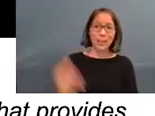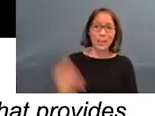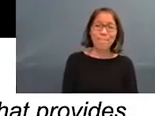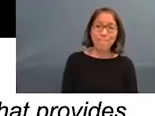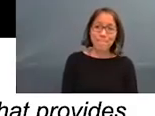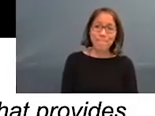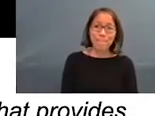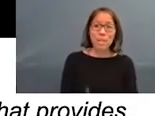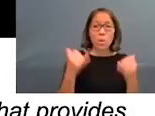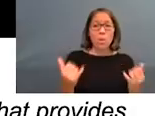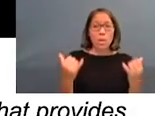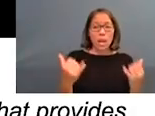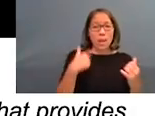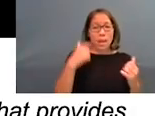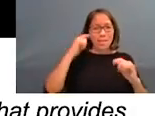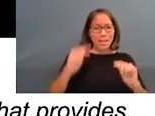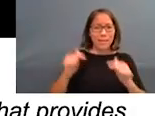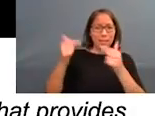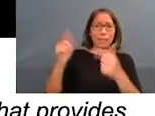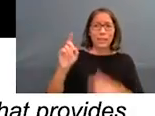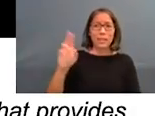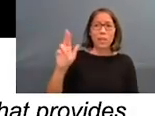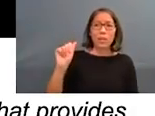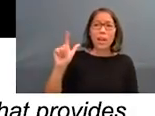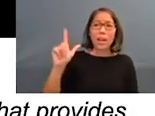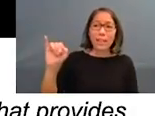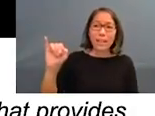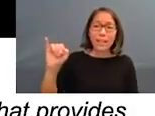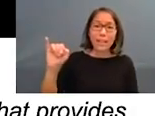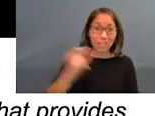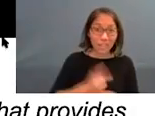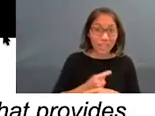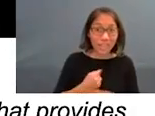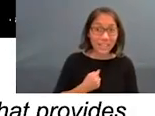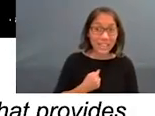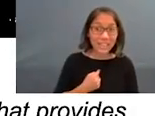At this point, I think I'm turning it over to Dr. Ali, is that correct?